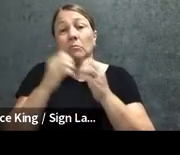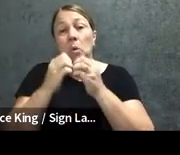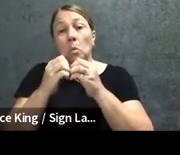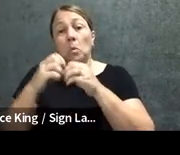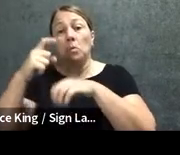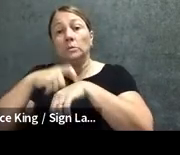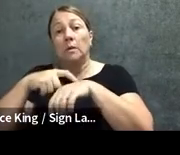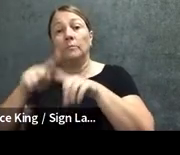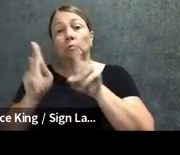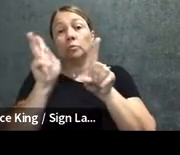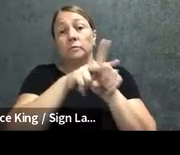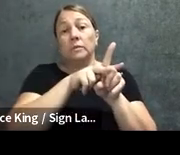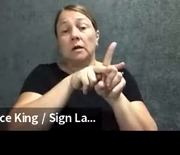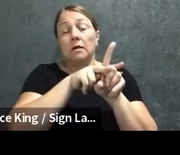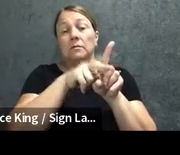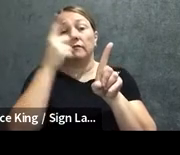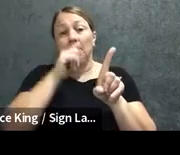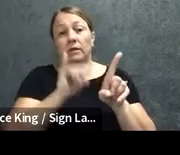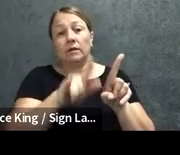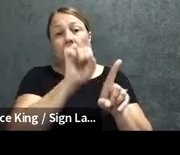to file in those cases.